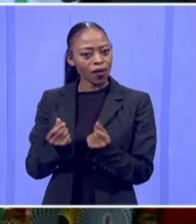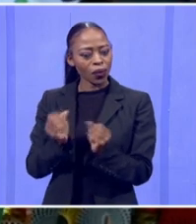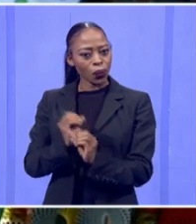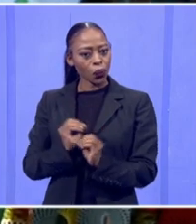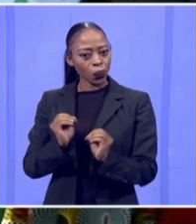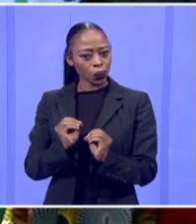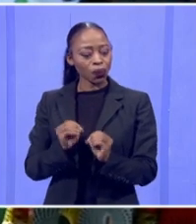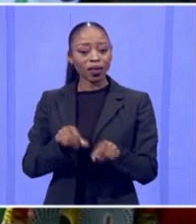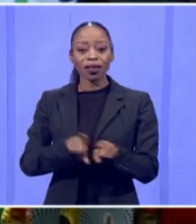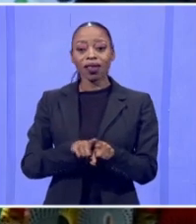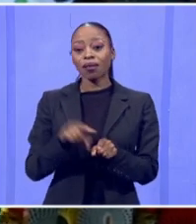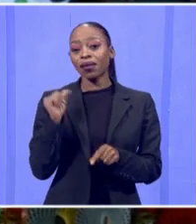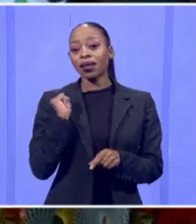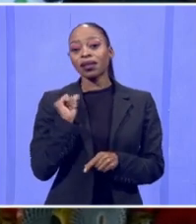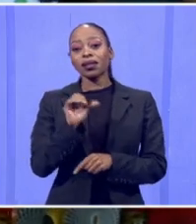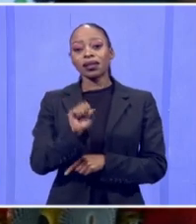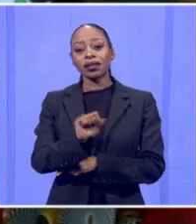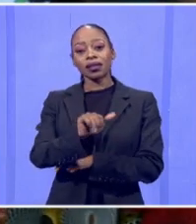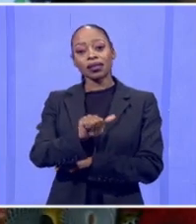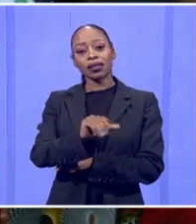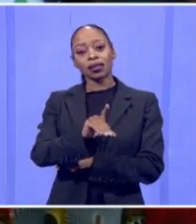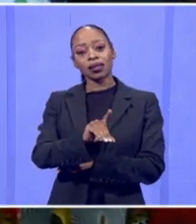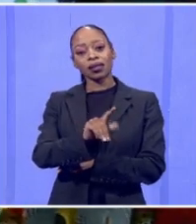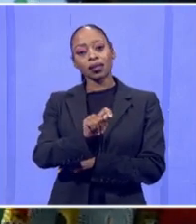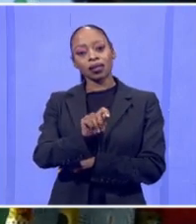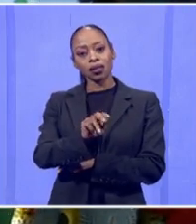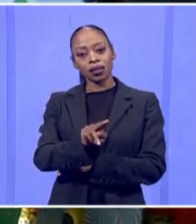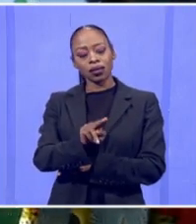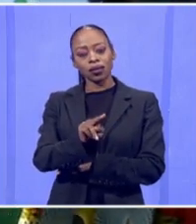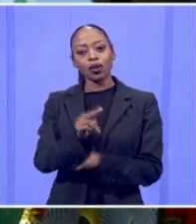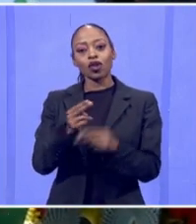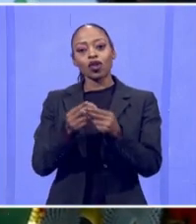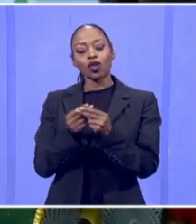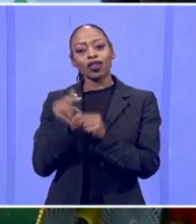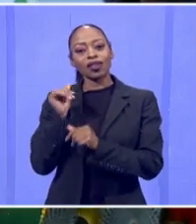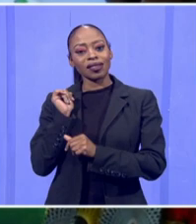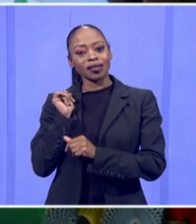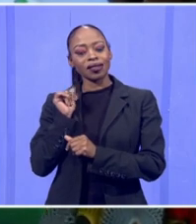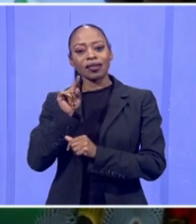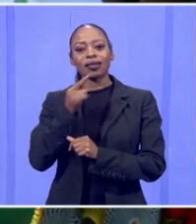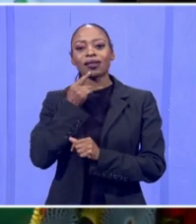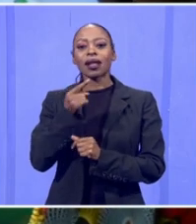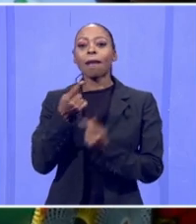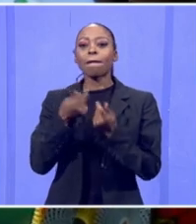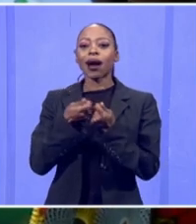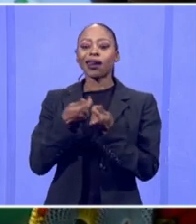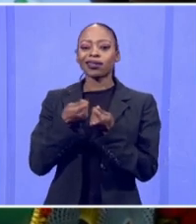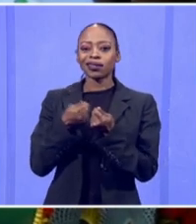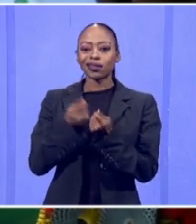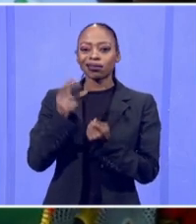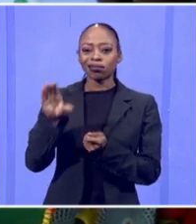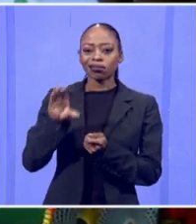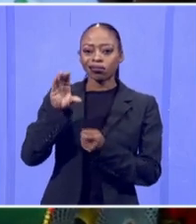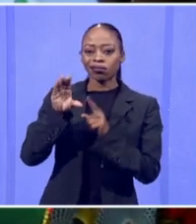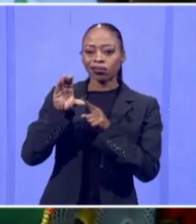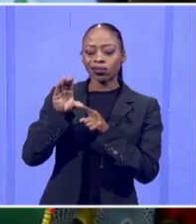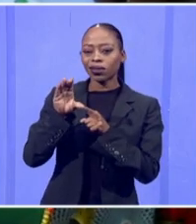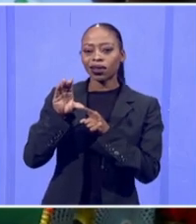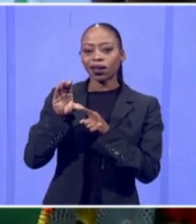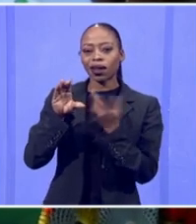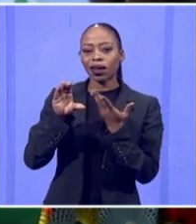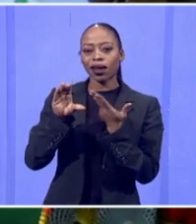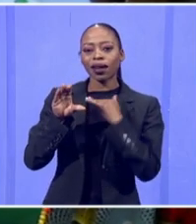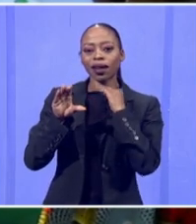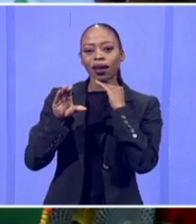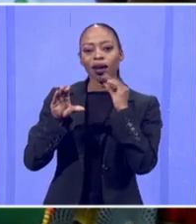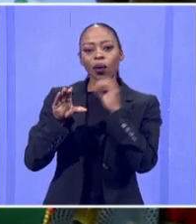spoke to SATU yesterday, the union. They were saying that funds have been, they don't have enough funds. The